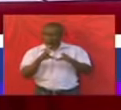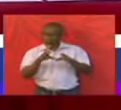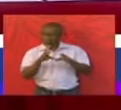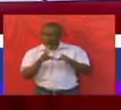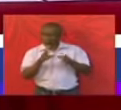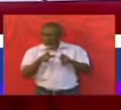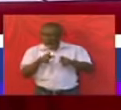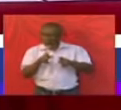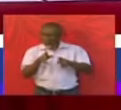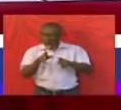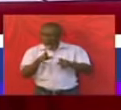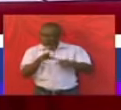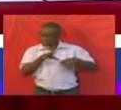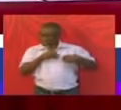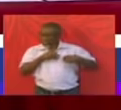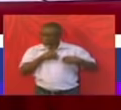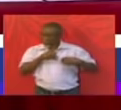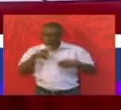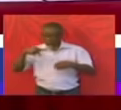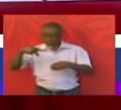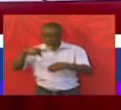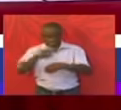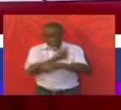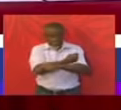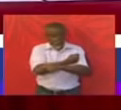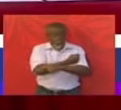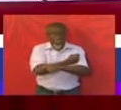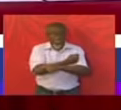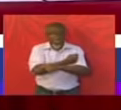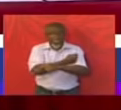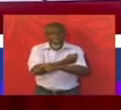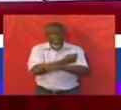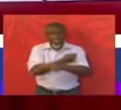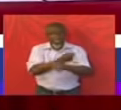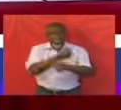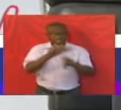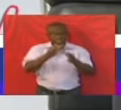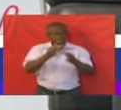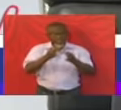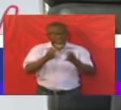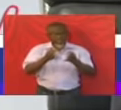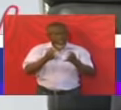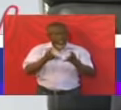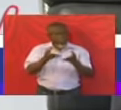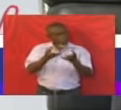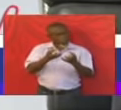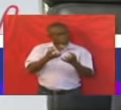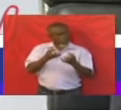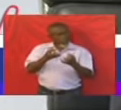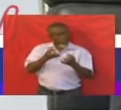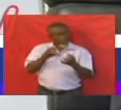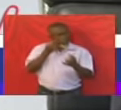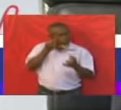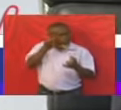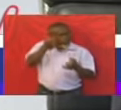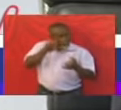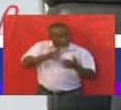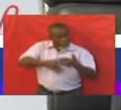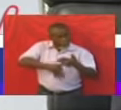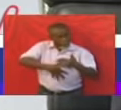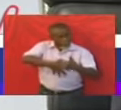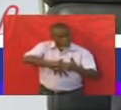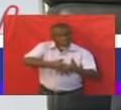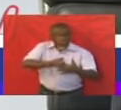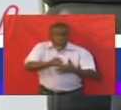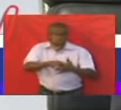she wants to become pregnant or if she recently had a baby? Right. So, yes. So of course, it's basically we are